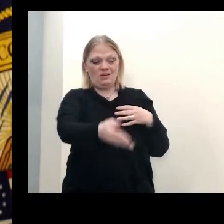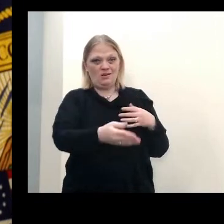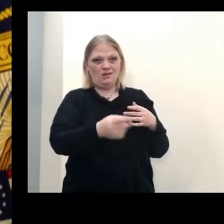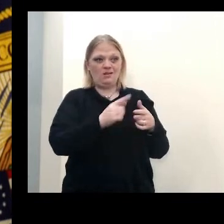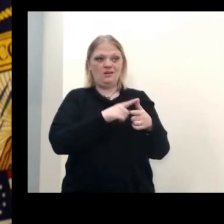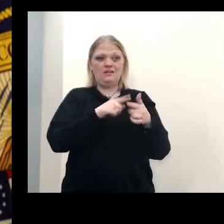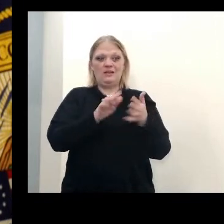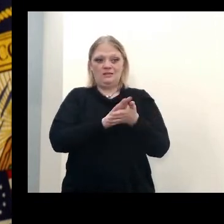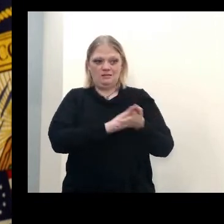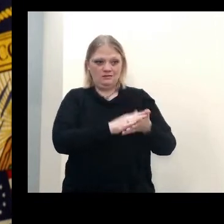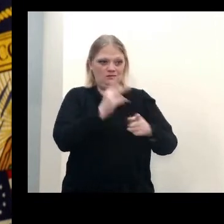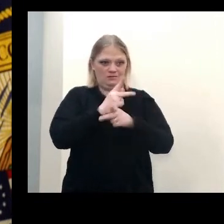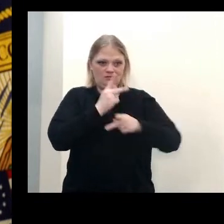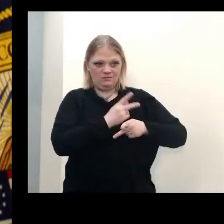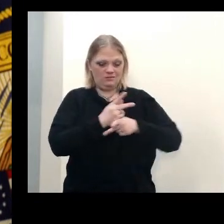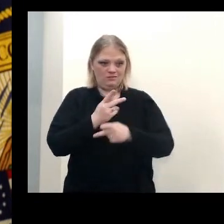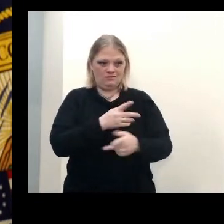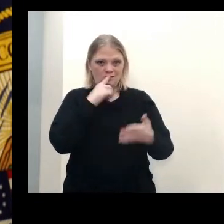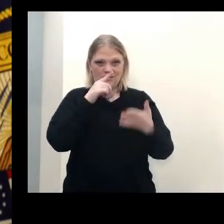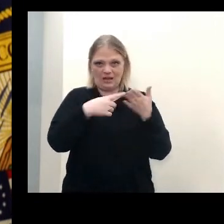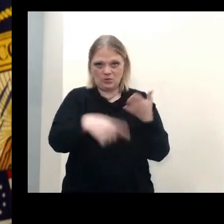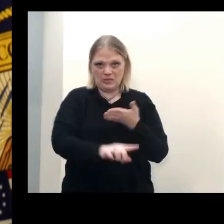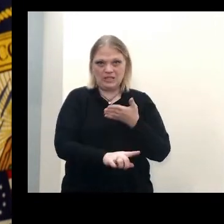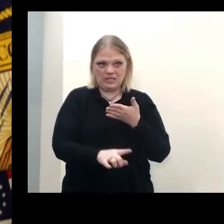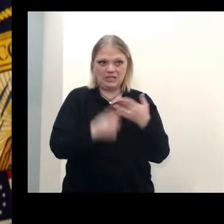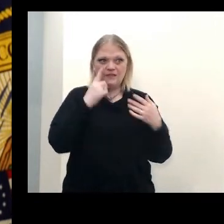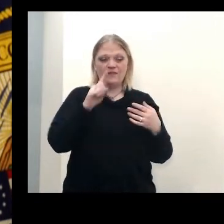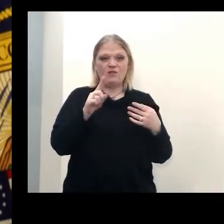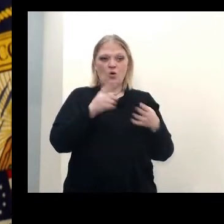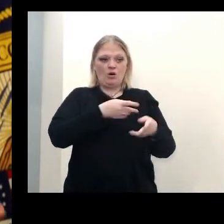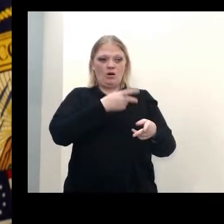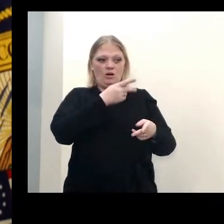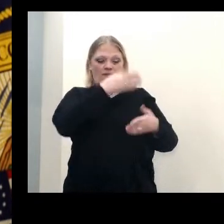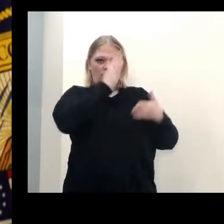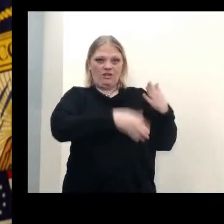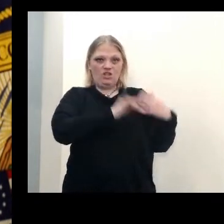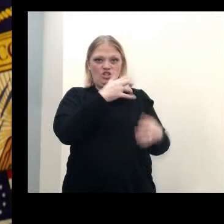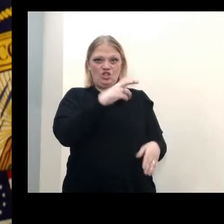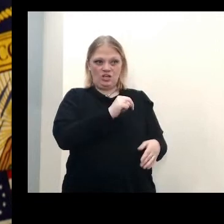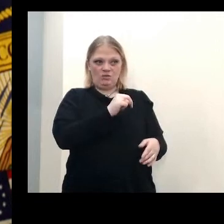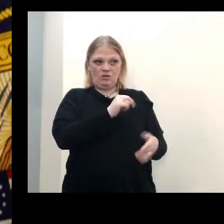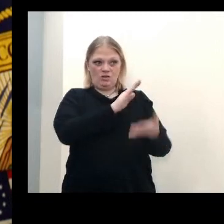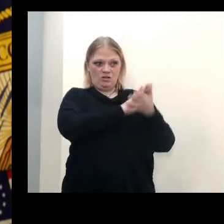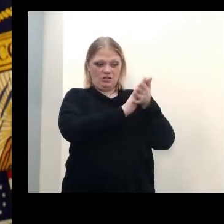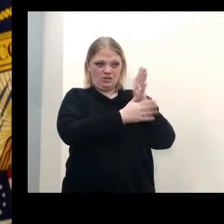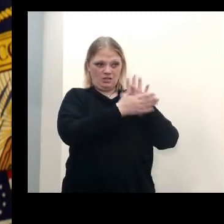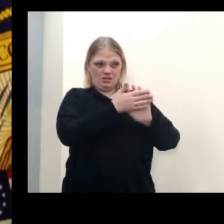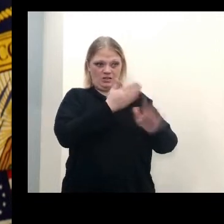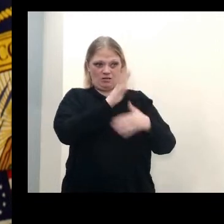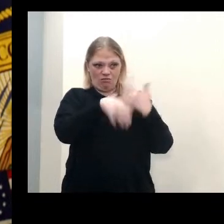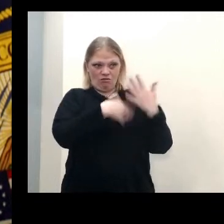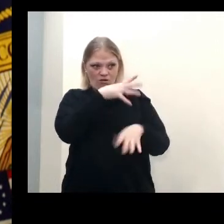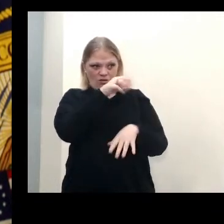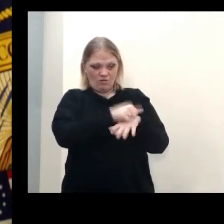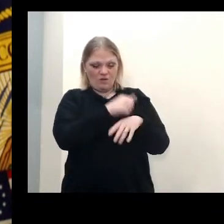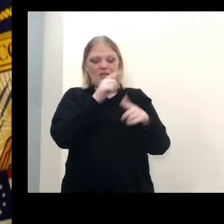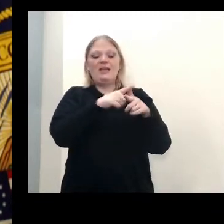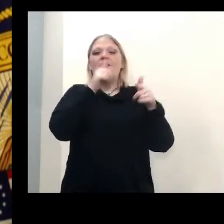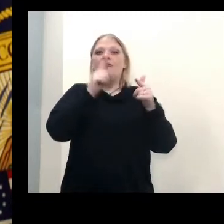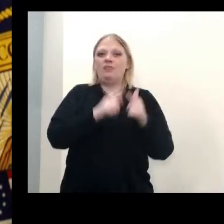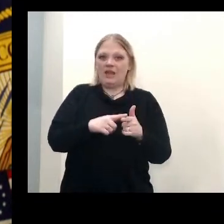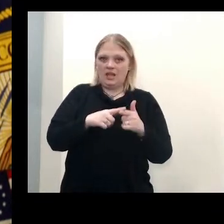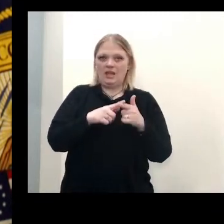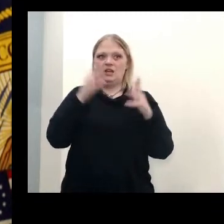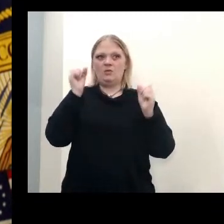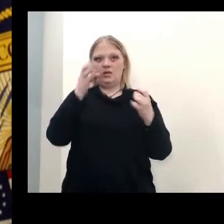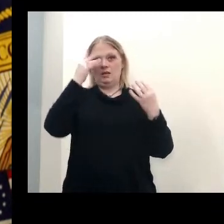next week with for the January ones. And then when we finally clean off all the appointments, then we can think about